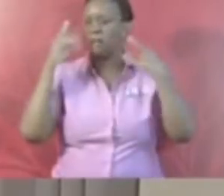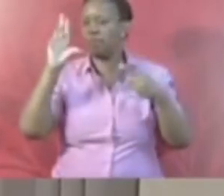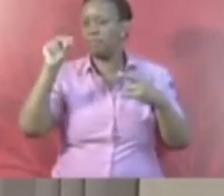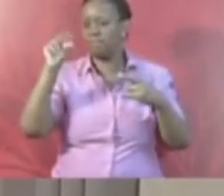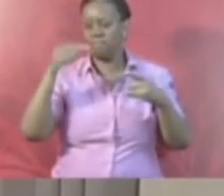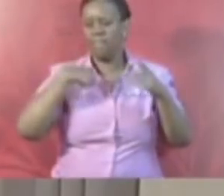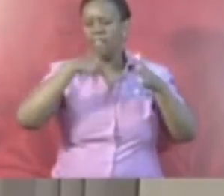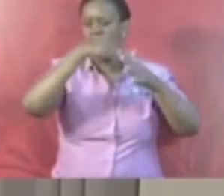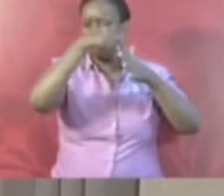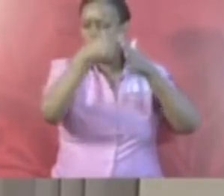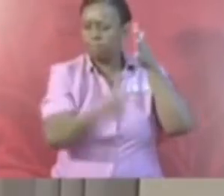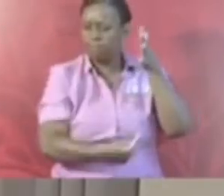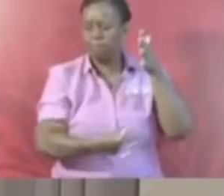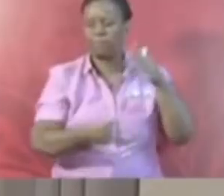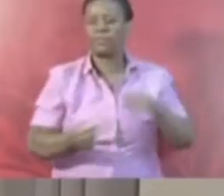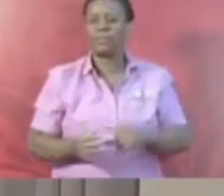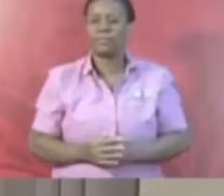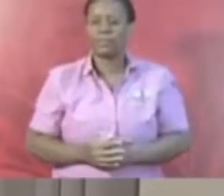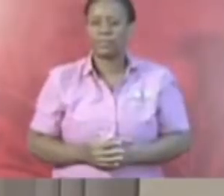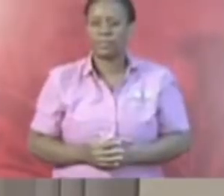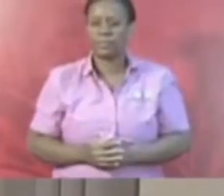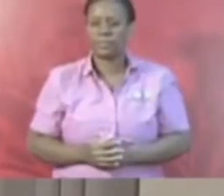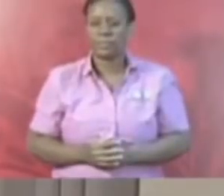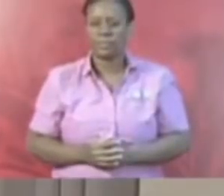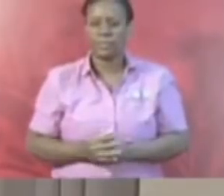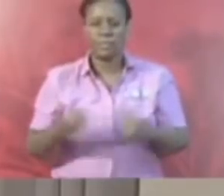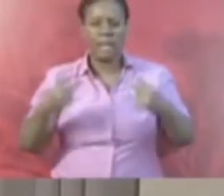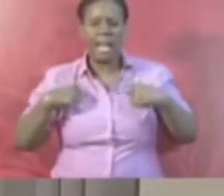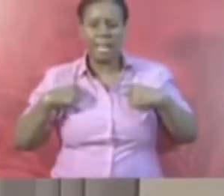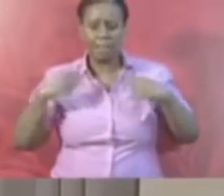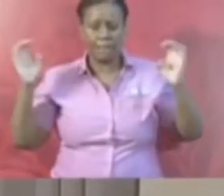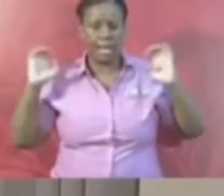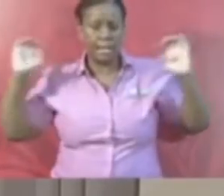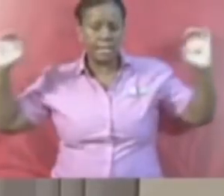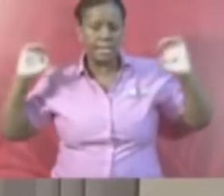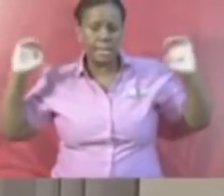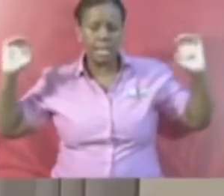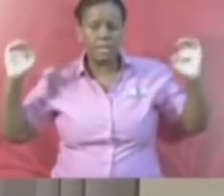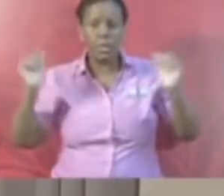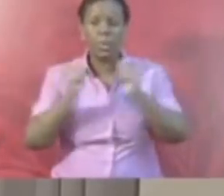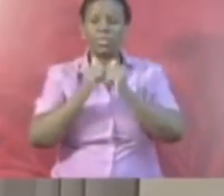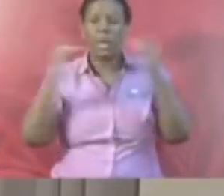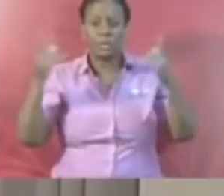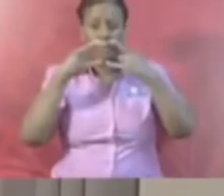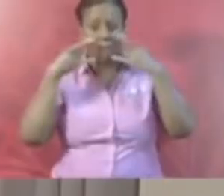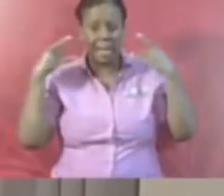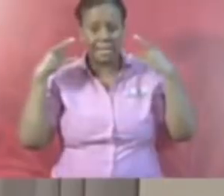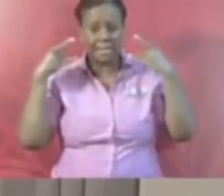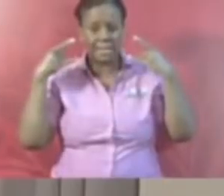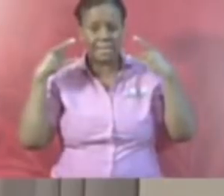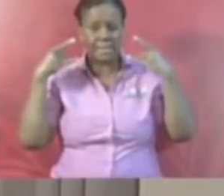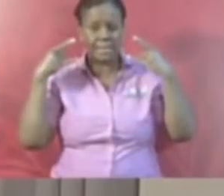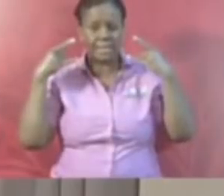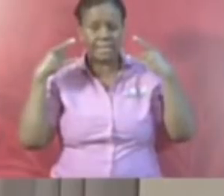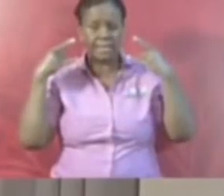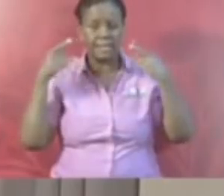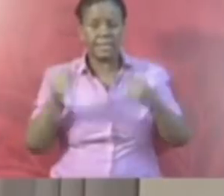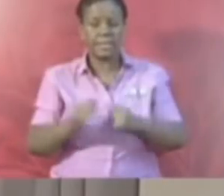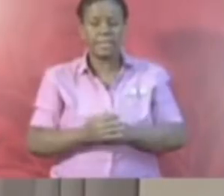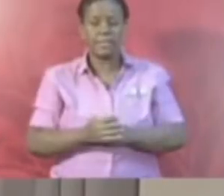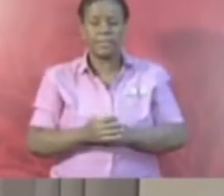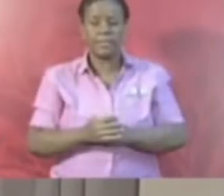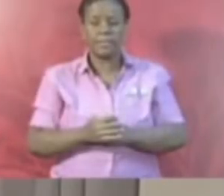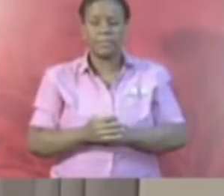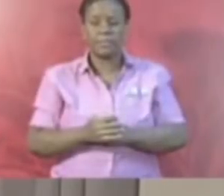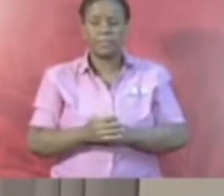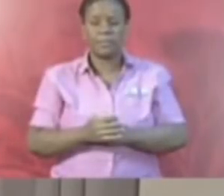are asthmatic, people who are exercising, and I want to bring some clarity to it. In the interpretation section of